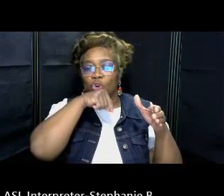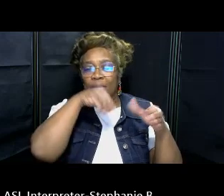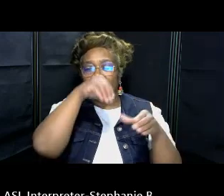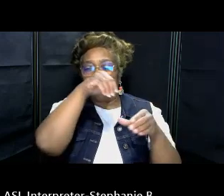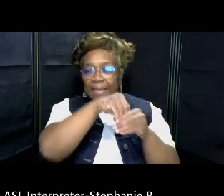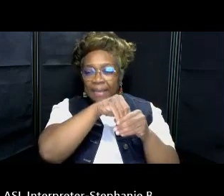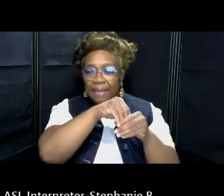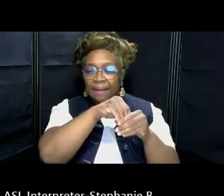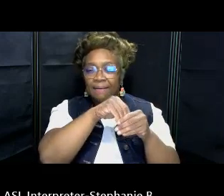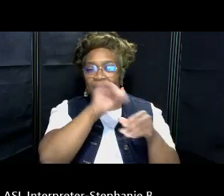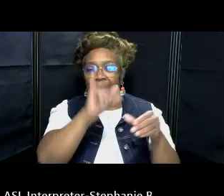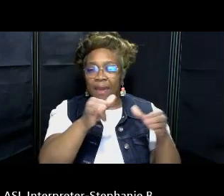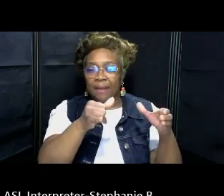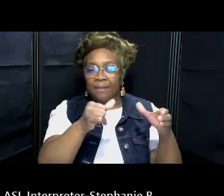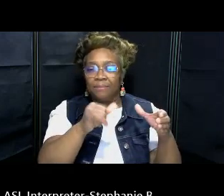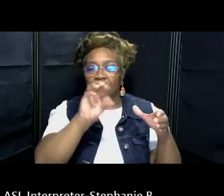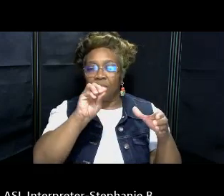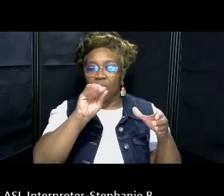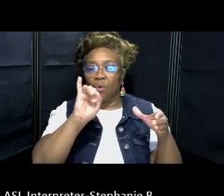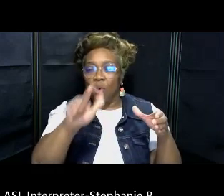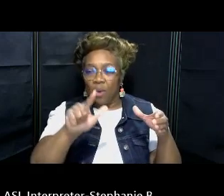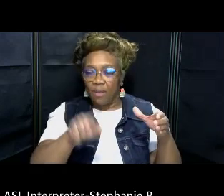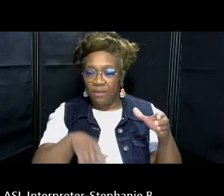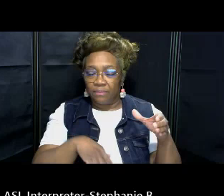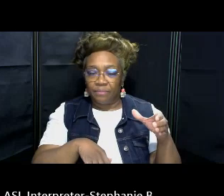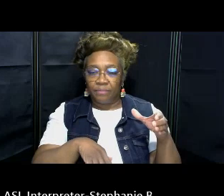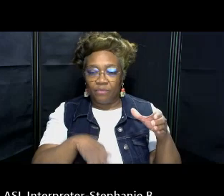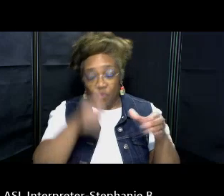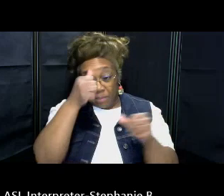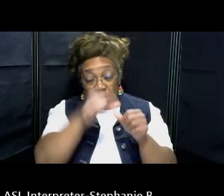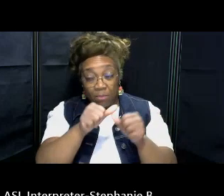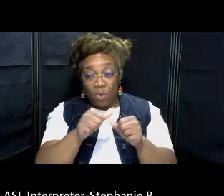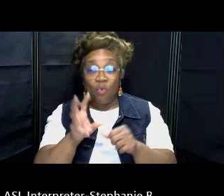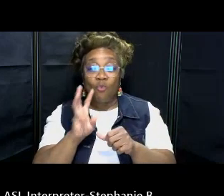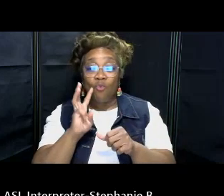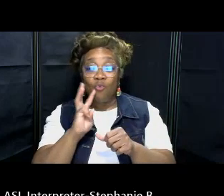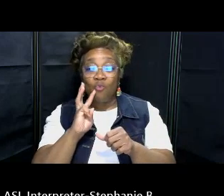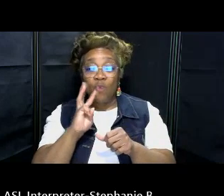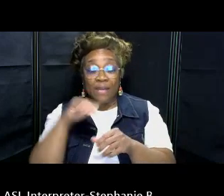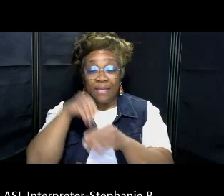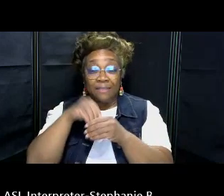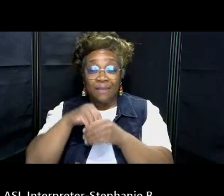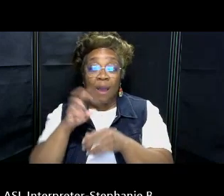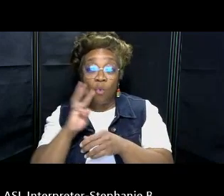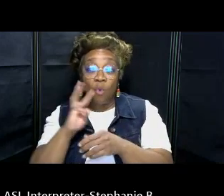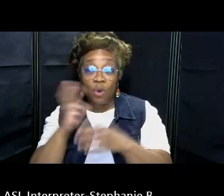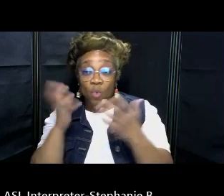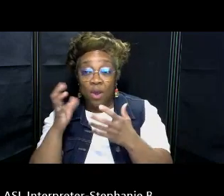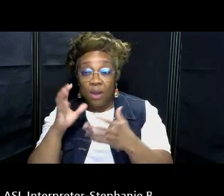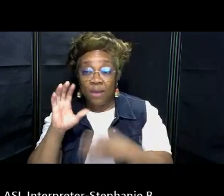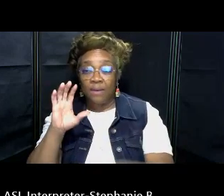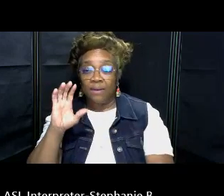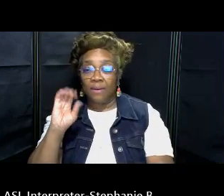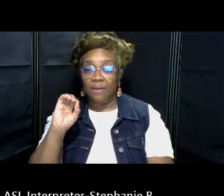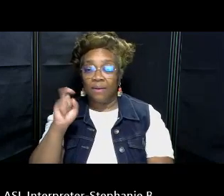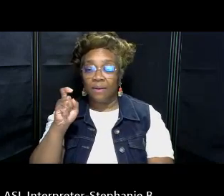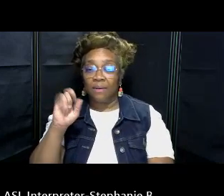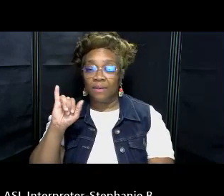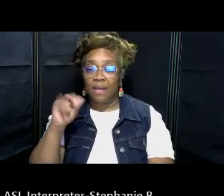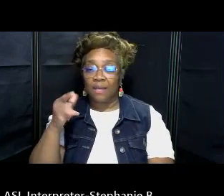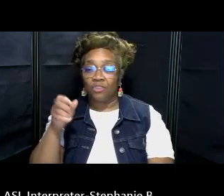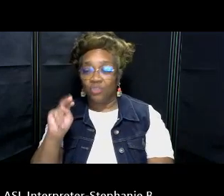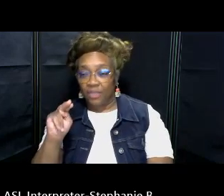the water that's in oxygen. Remember H2O? It's got oxygen in that water, and then when you introduce